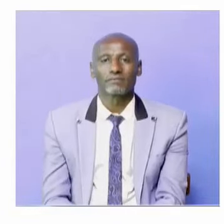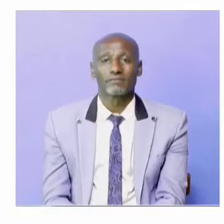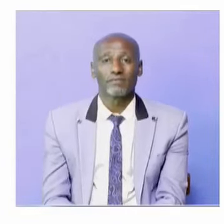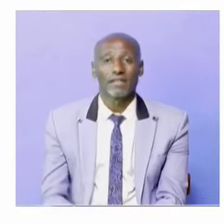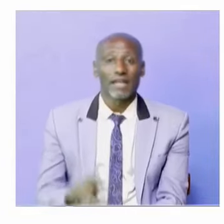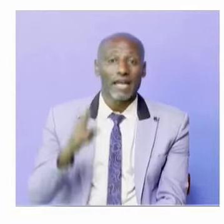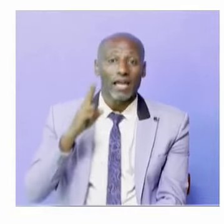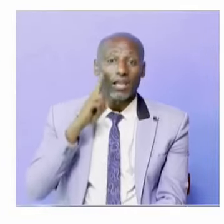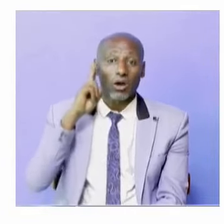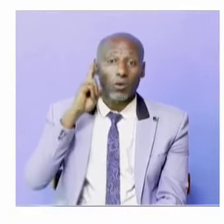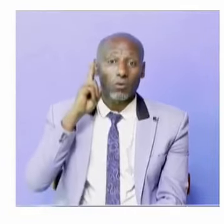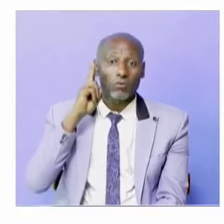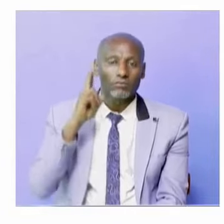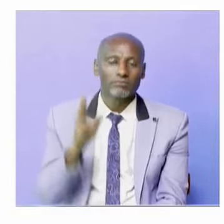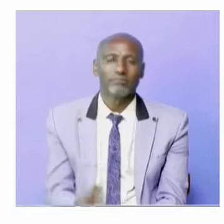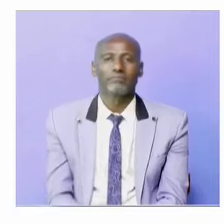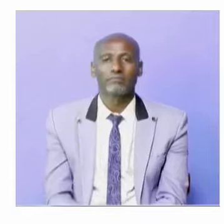Hello.